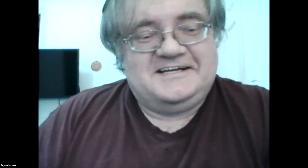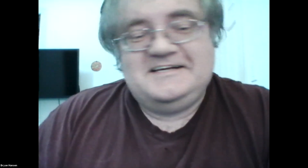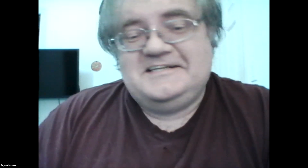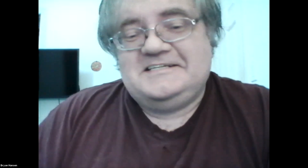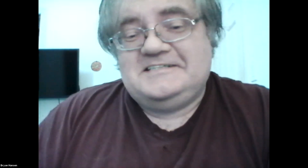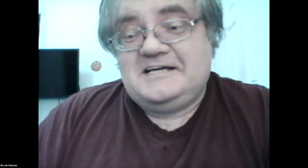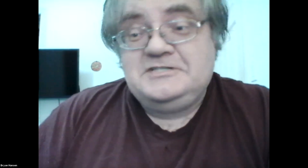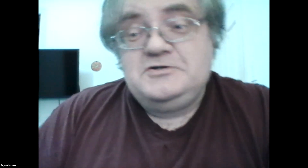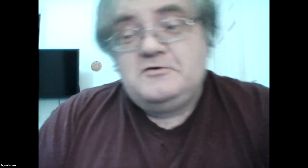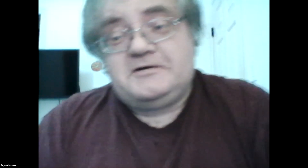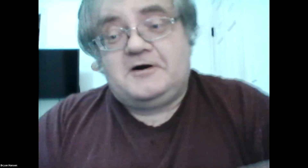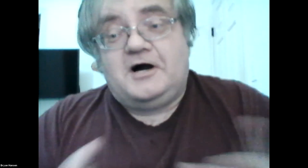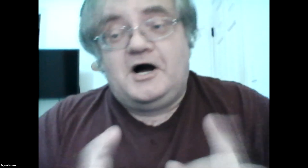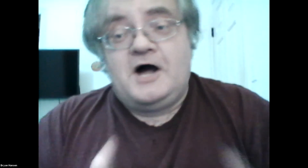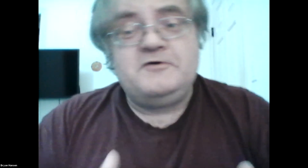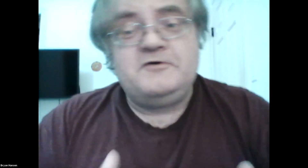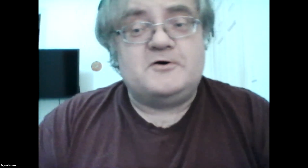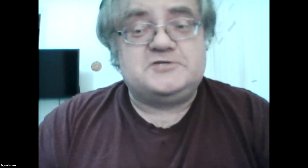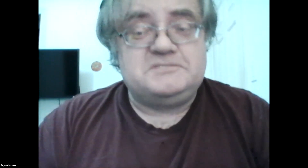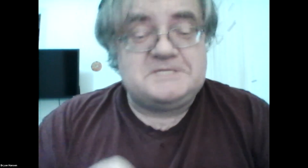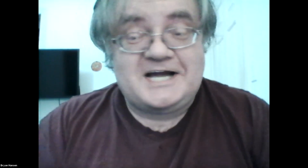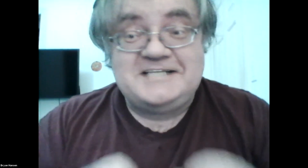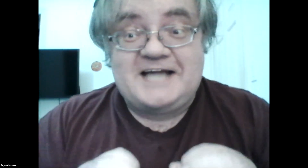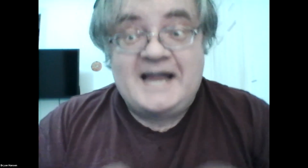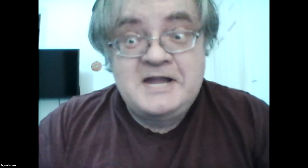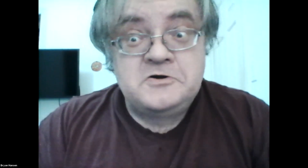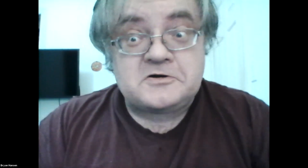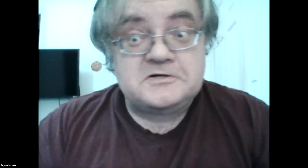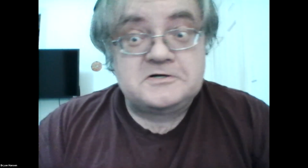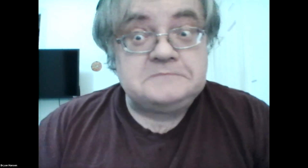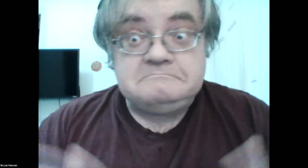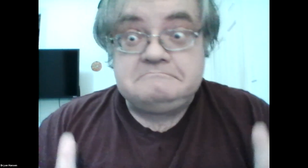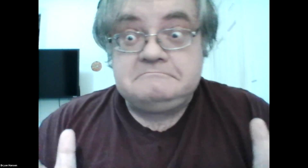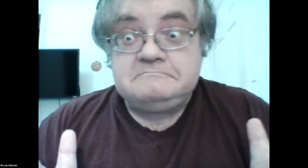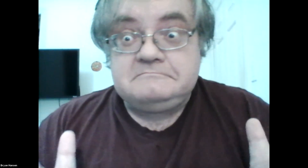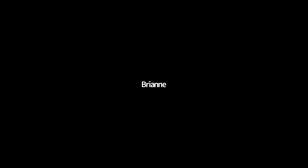Yeah. And did you know that there are other emotions besides anger?